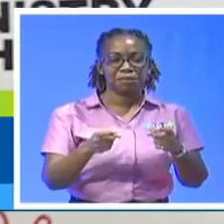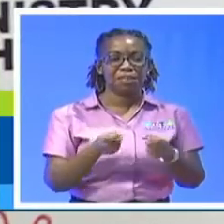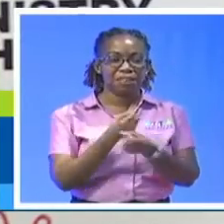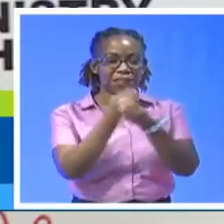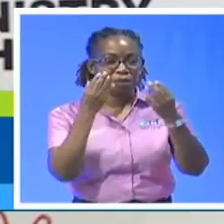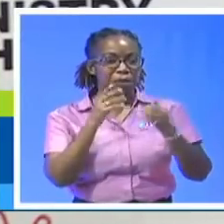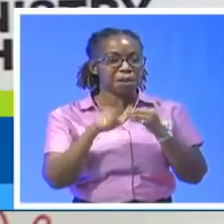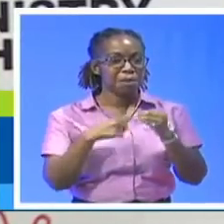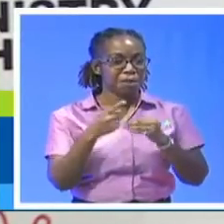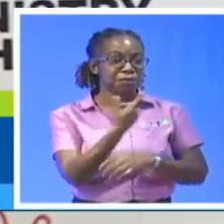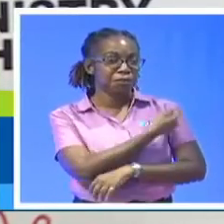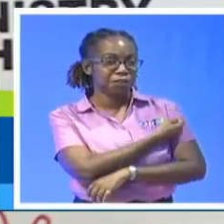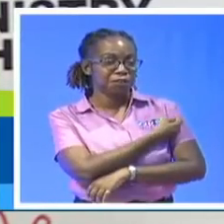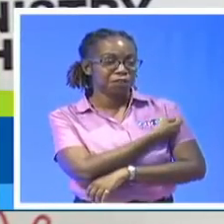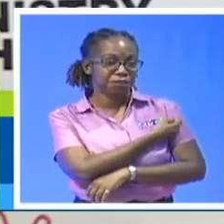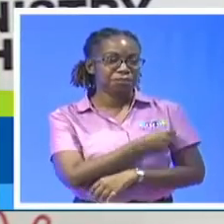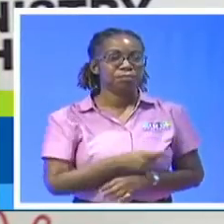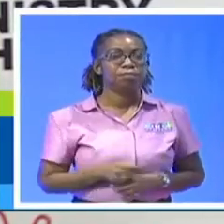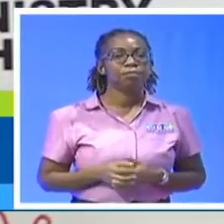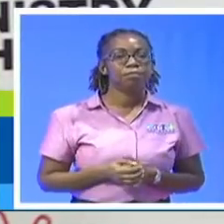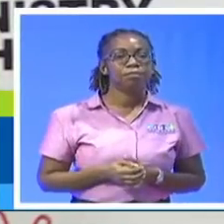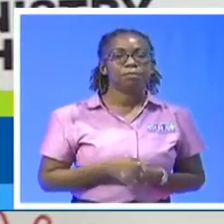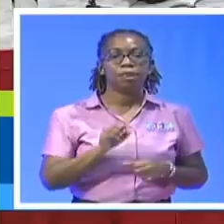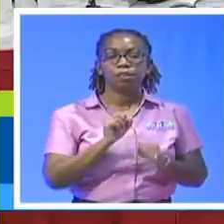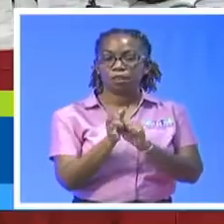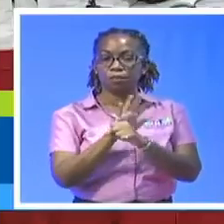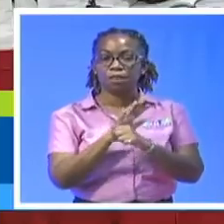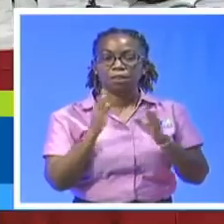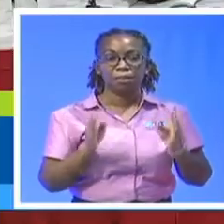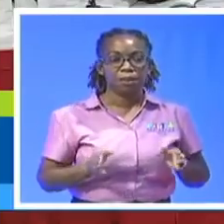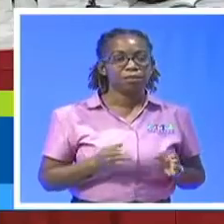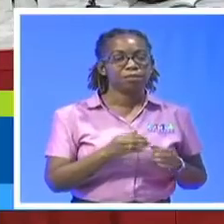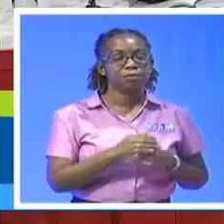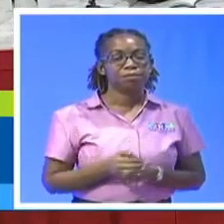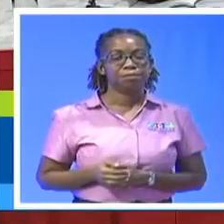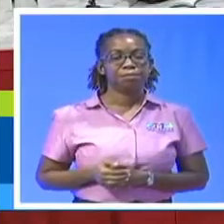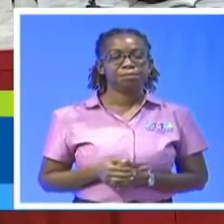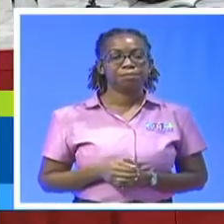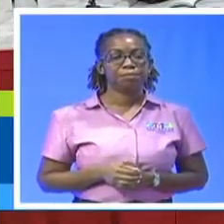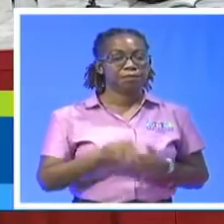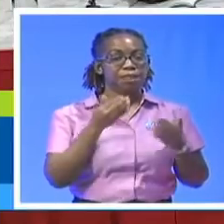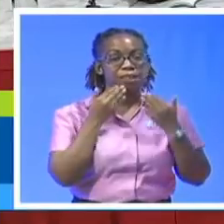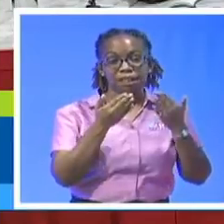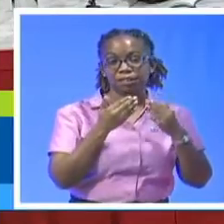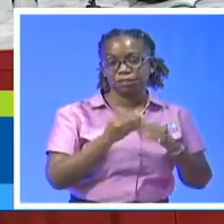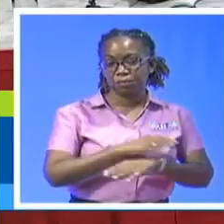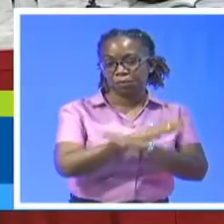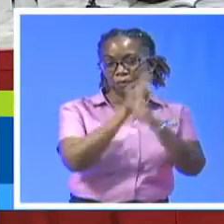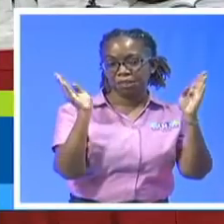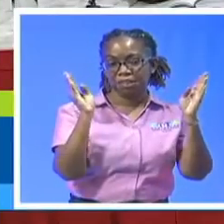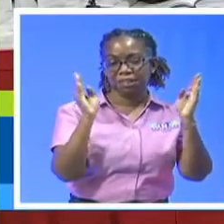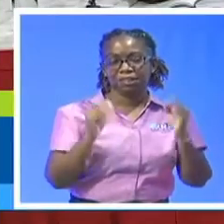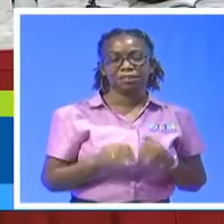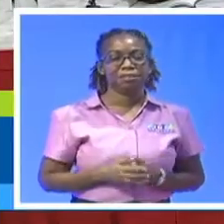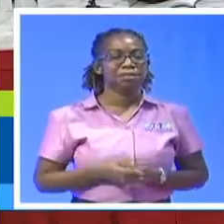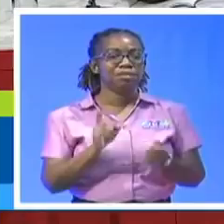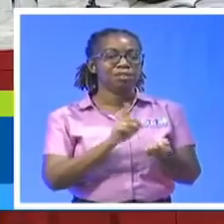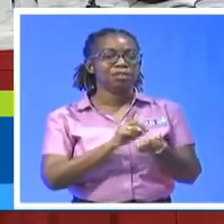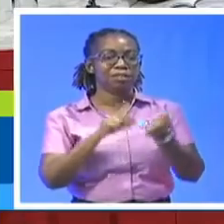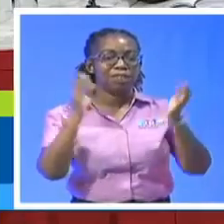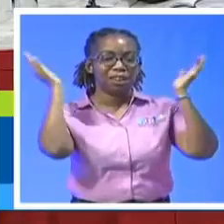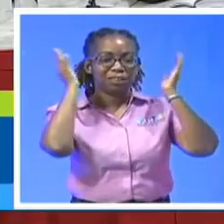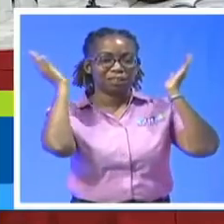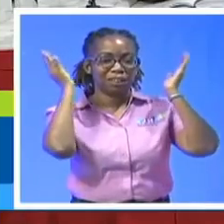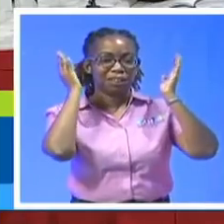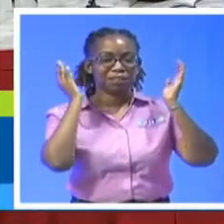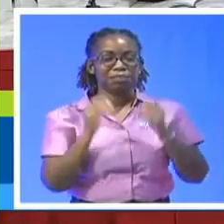an update on the national COVID-19 campaign. Thank you. Thank you, and good morning, Al. Good morning to Dr. Hines and